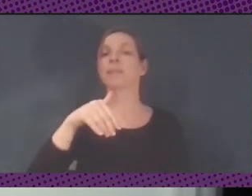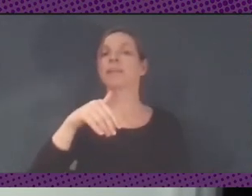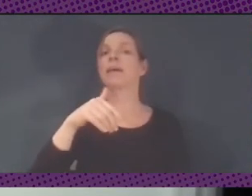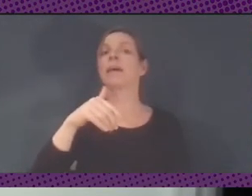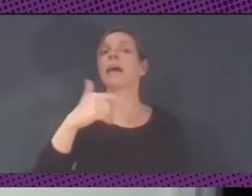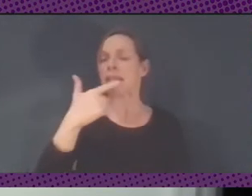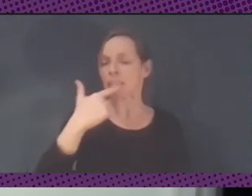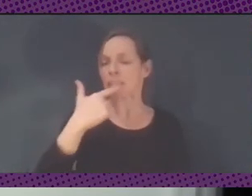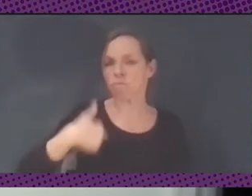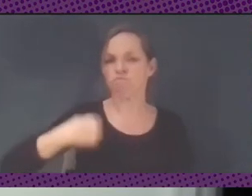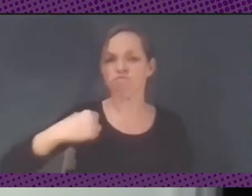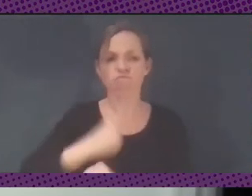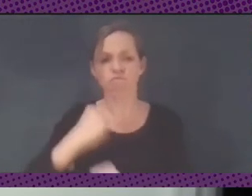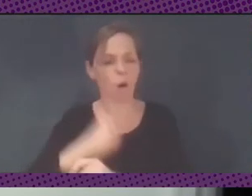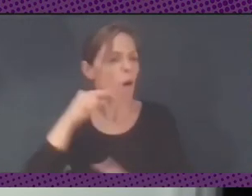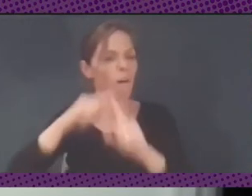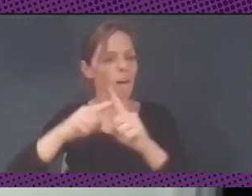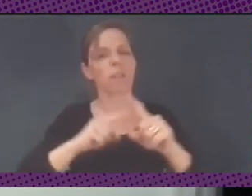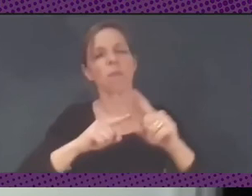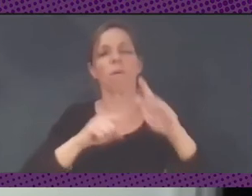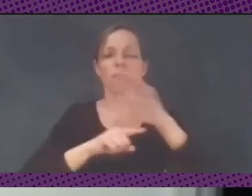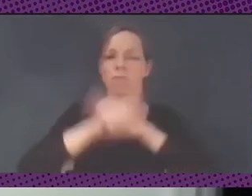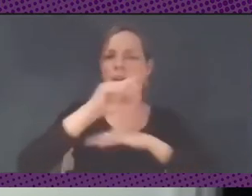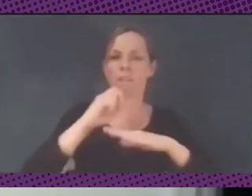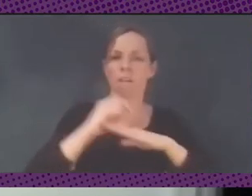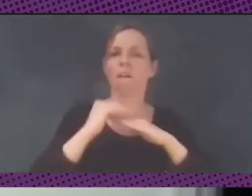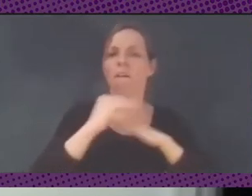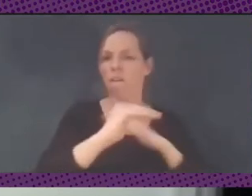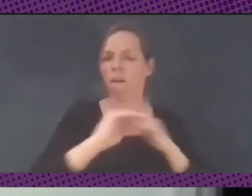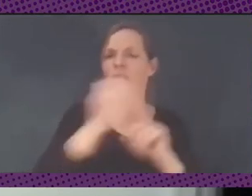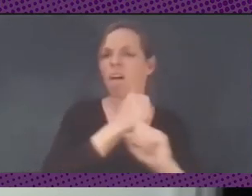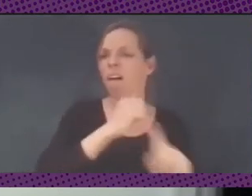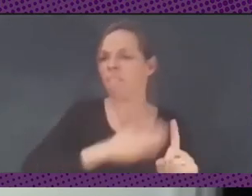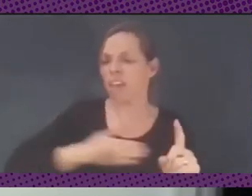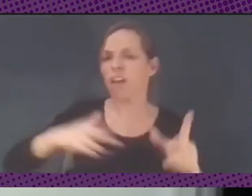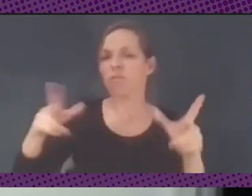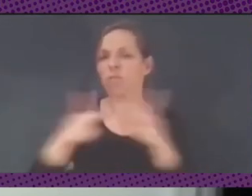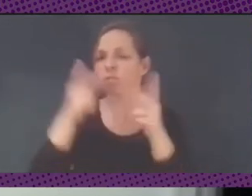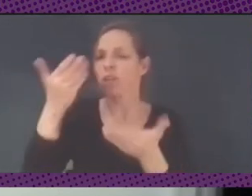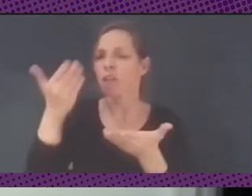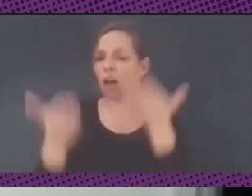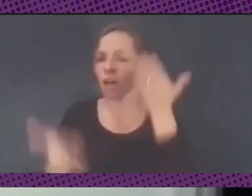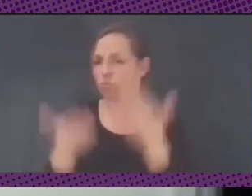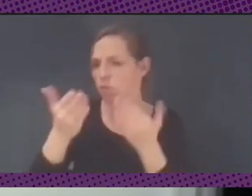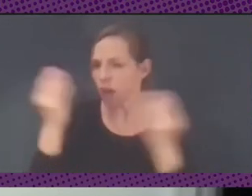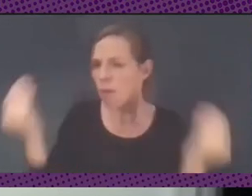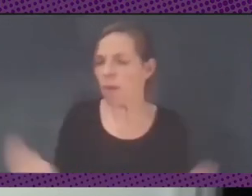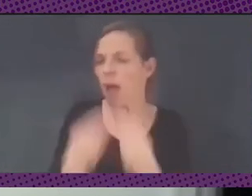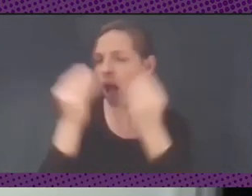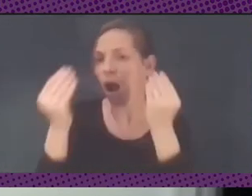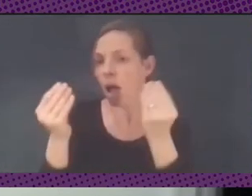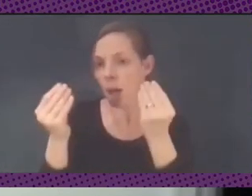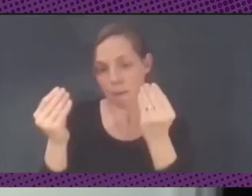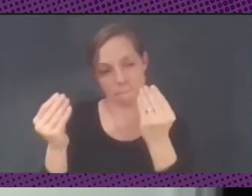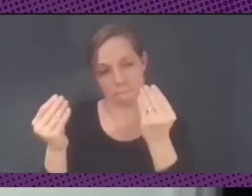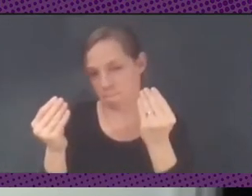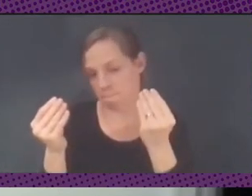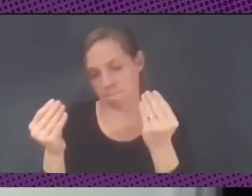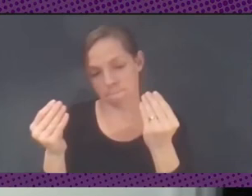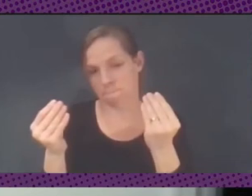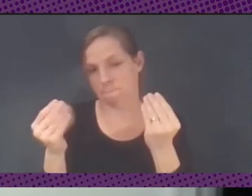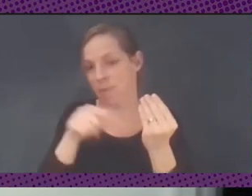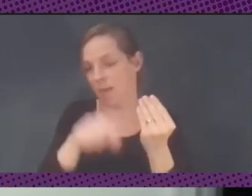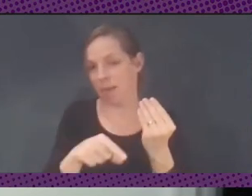increased social justice. Now, for me, an asset manager that can wave a banner or a flag of social